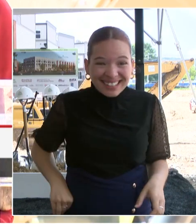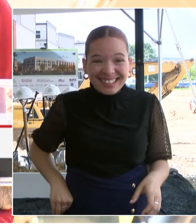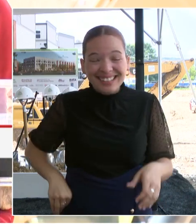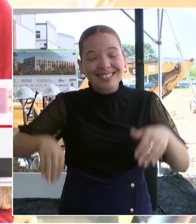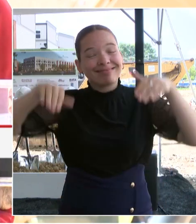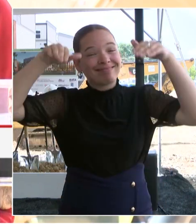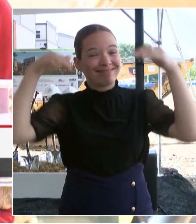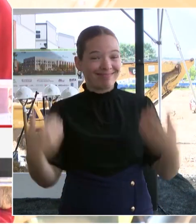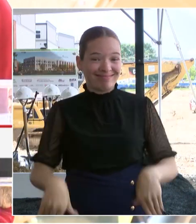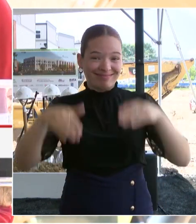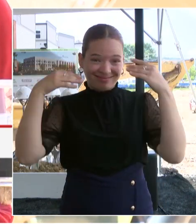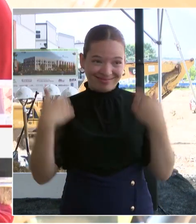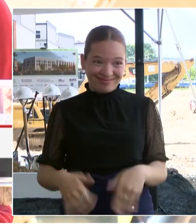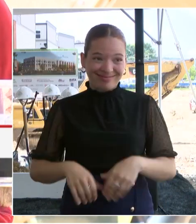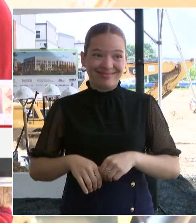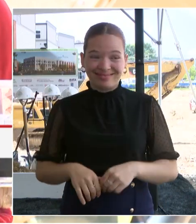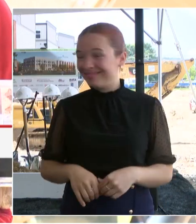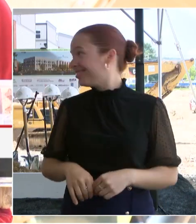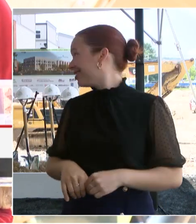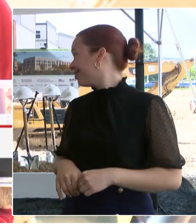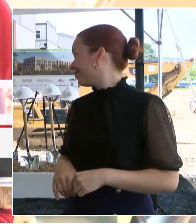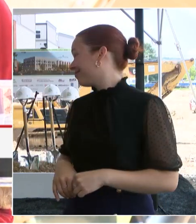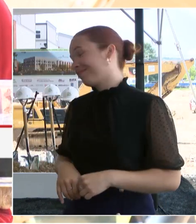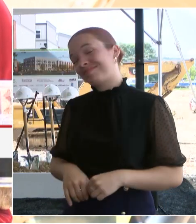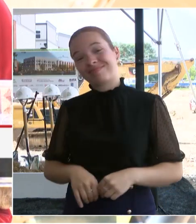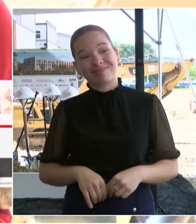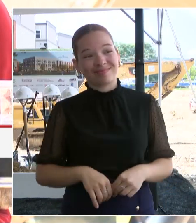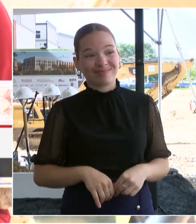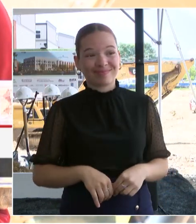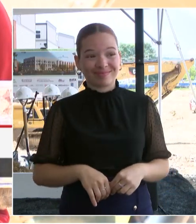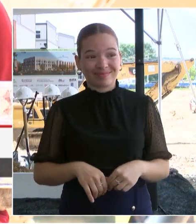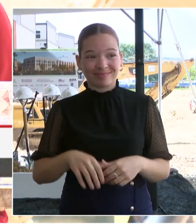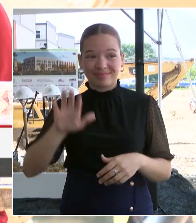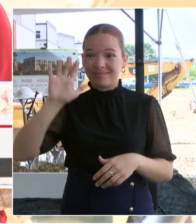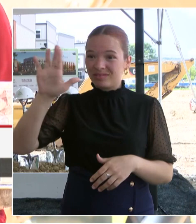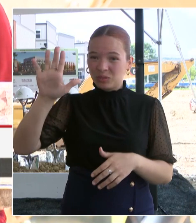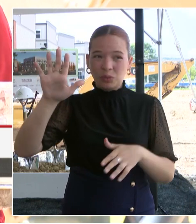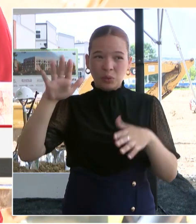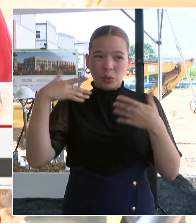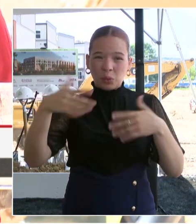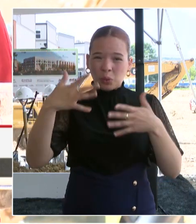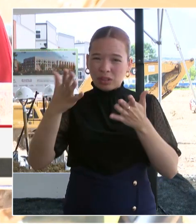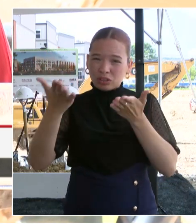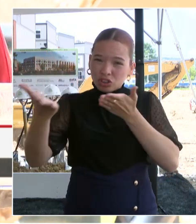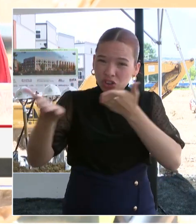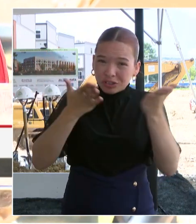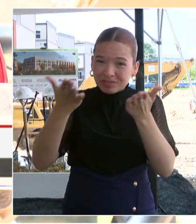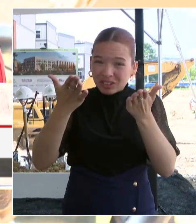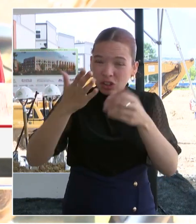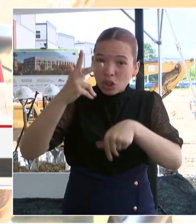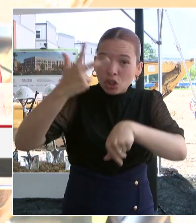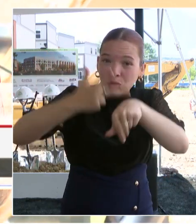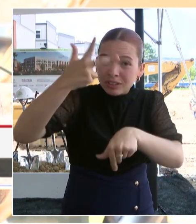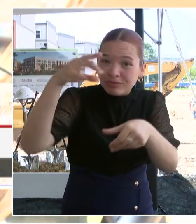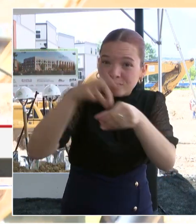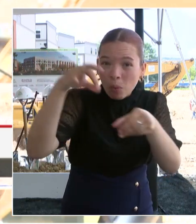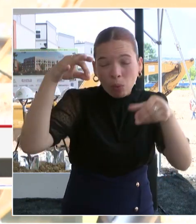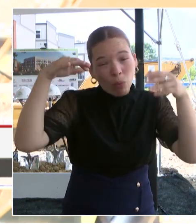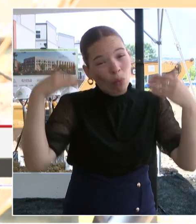2015. And she's serving her 3rd term. She has a very strong